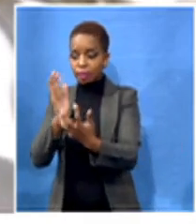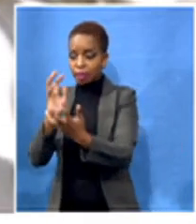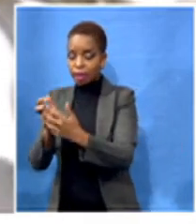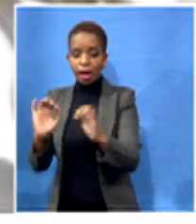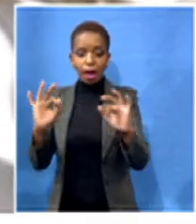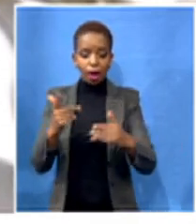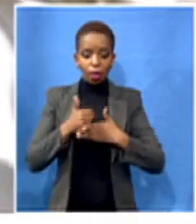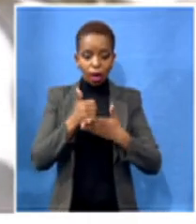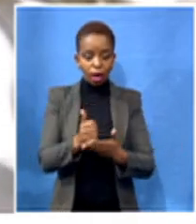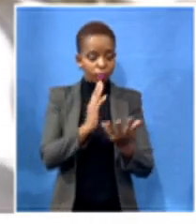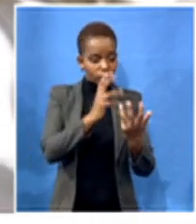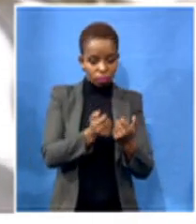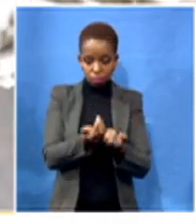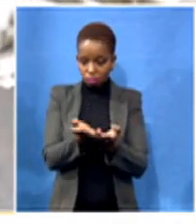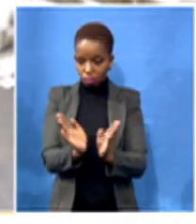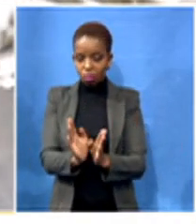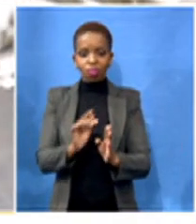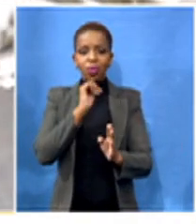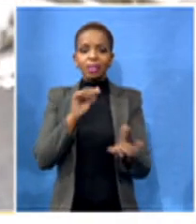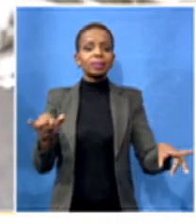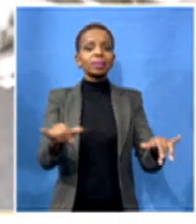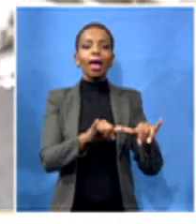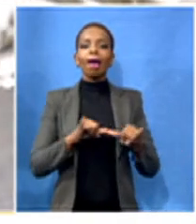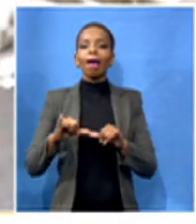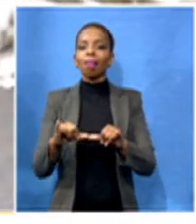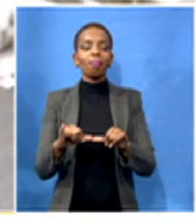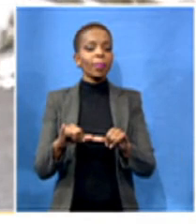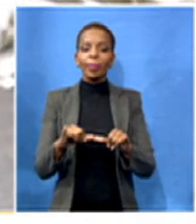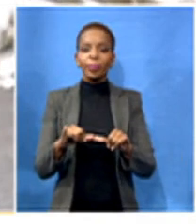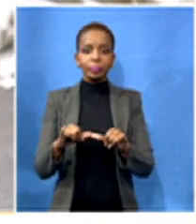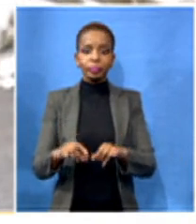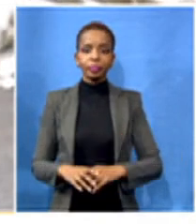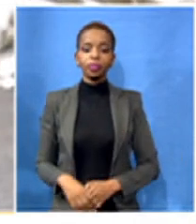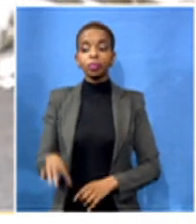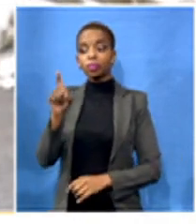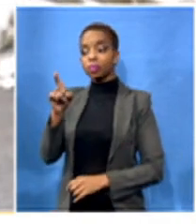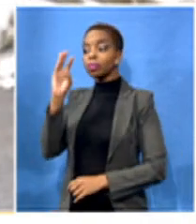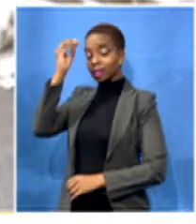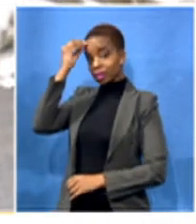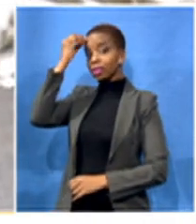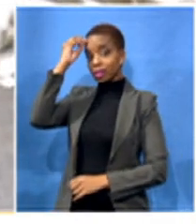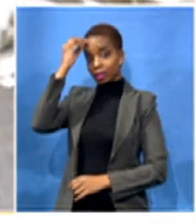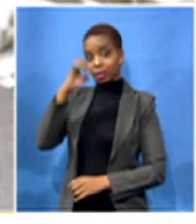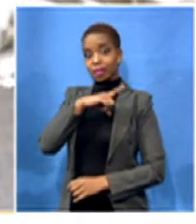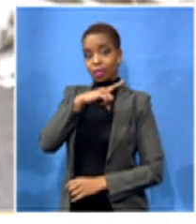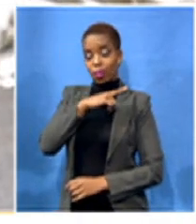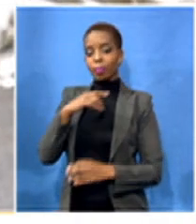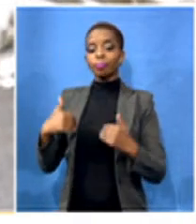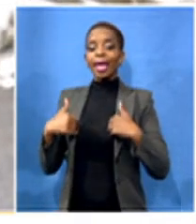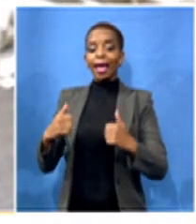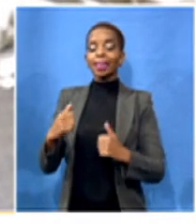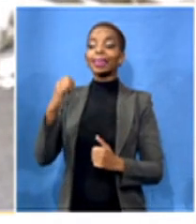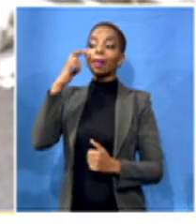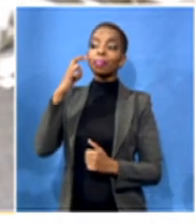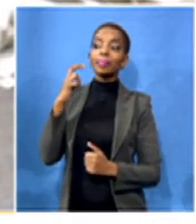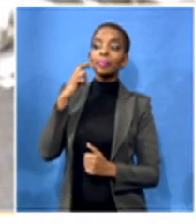it all comes from. And this is a quite an interesting one, because we heard the health minister speaking yesterday as